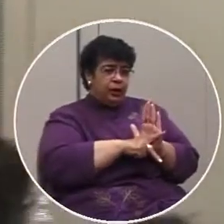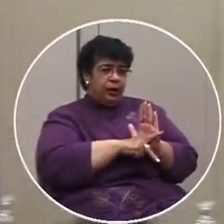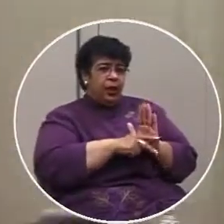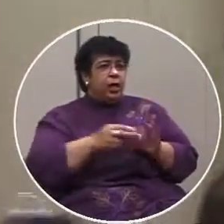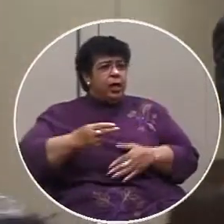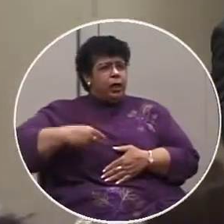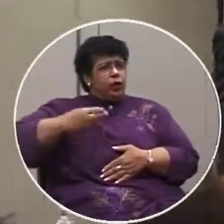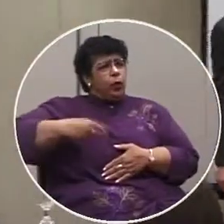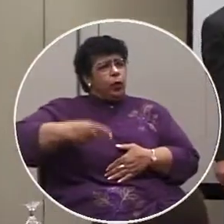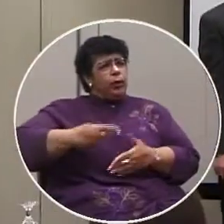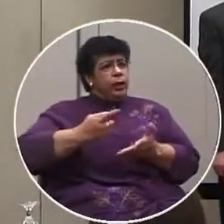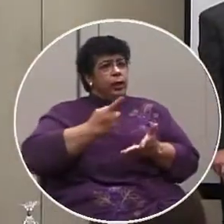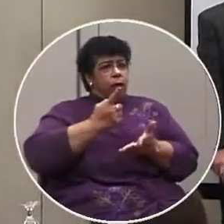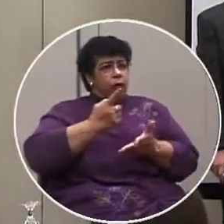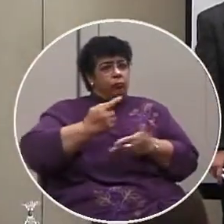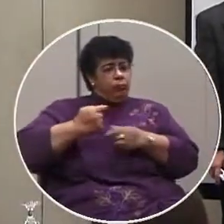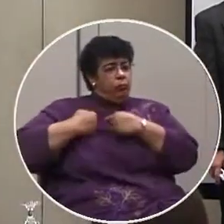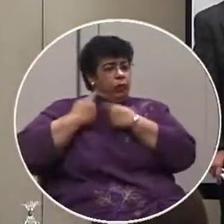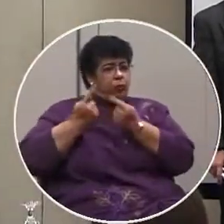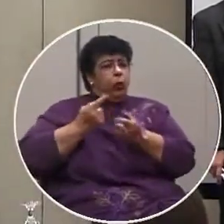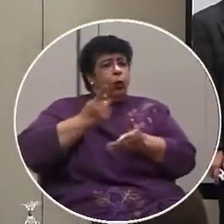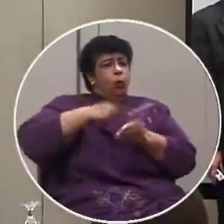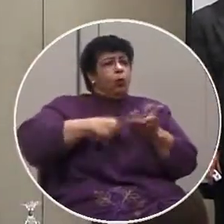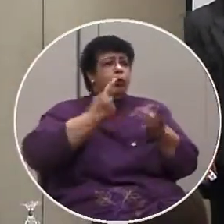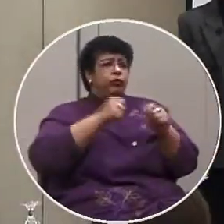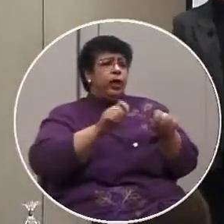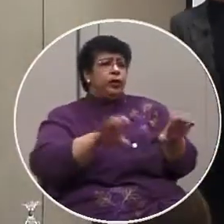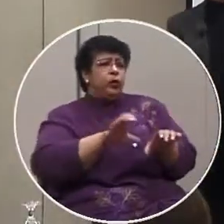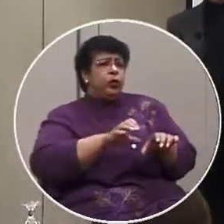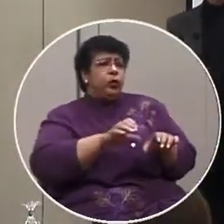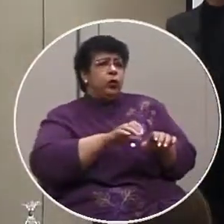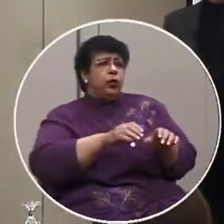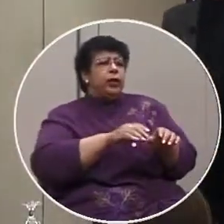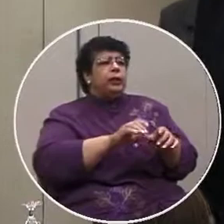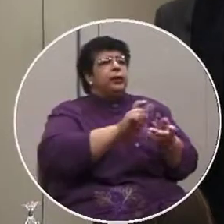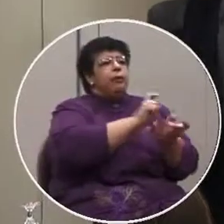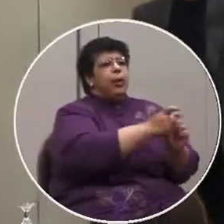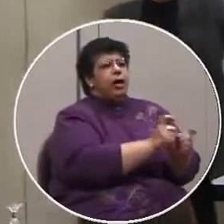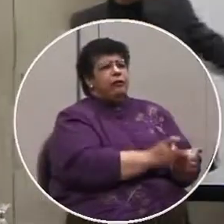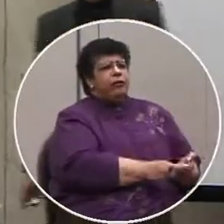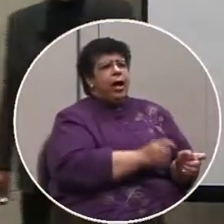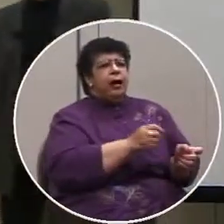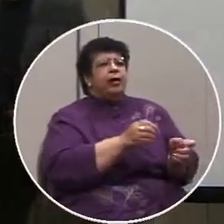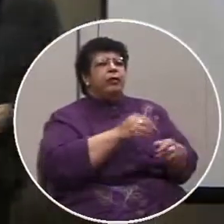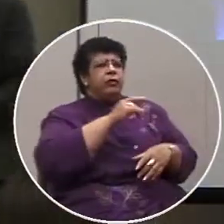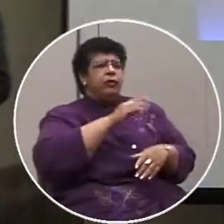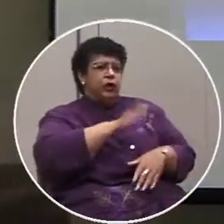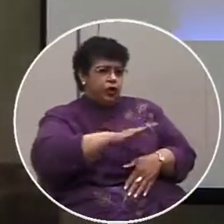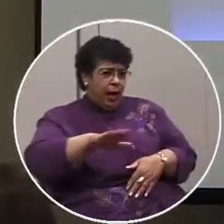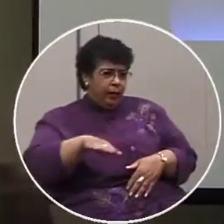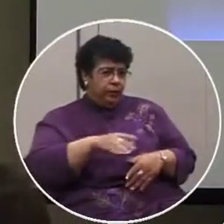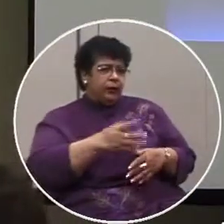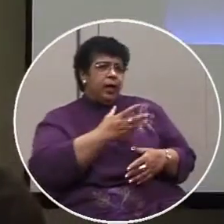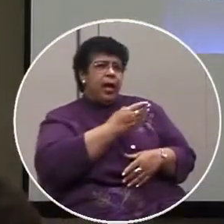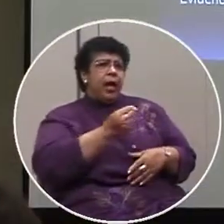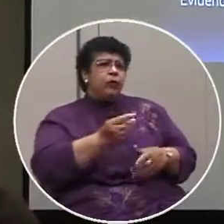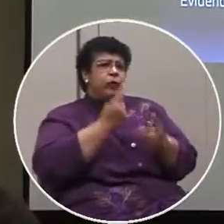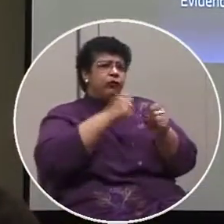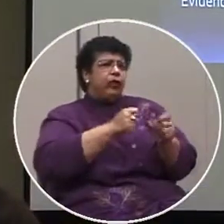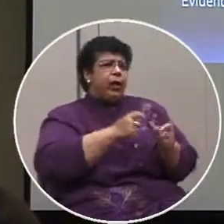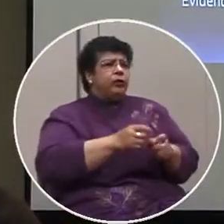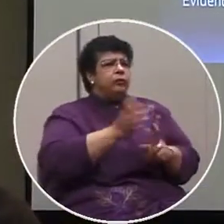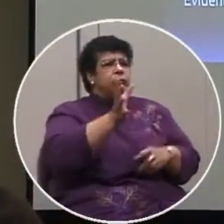Historically, what we've tried to do is modify the child. We've punished, excluded, secluded these kids, and that